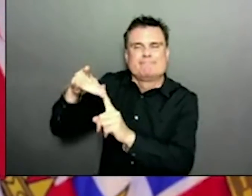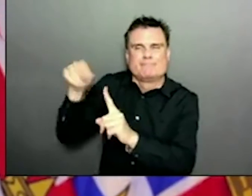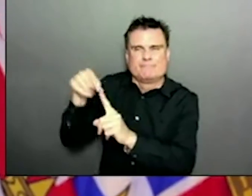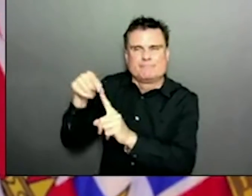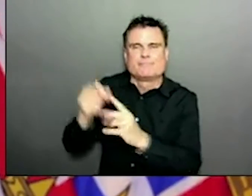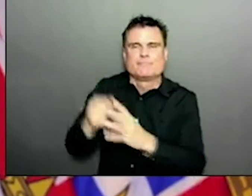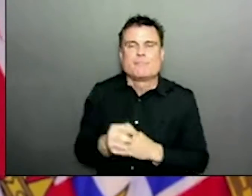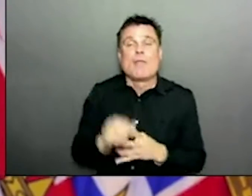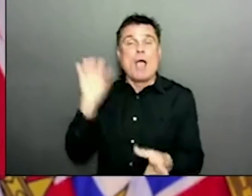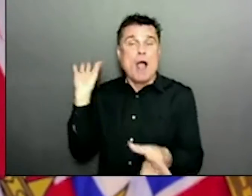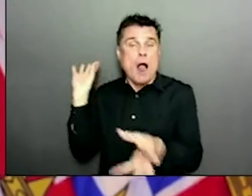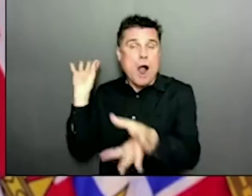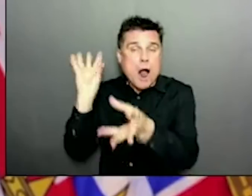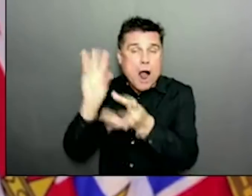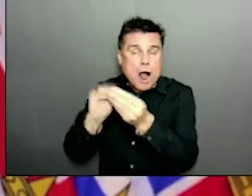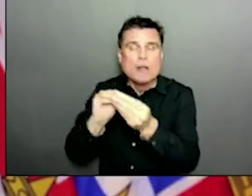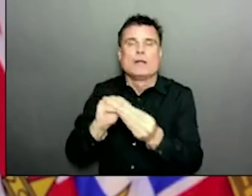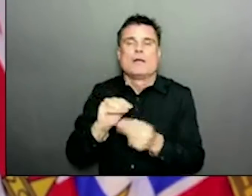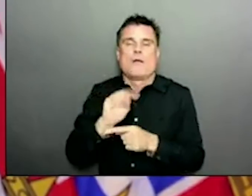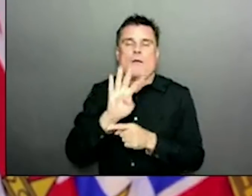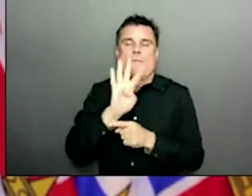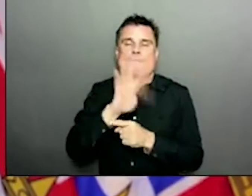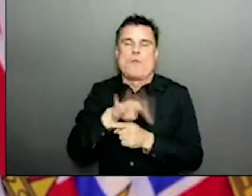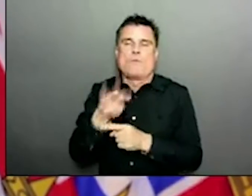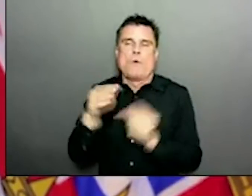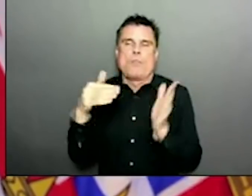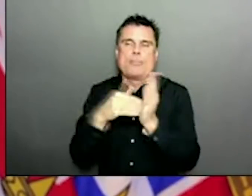with COVID-19 in BC to